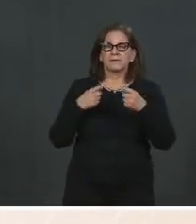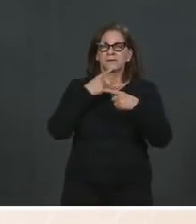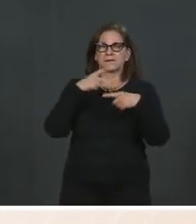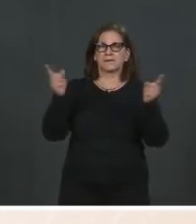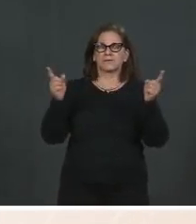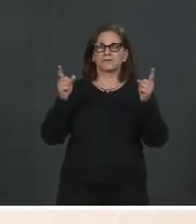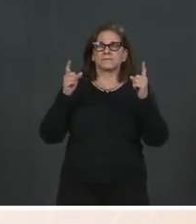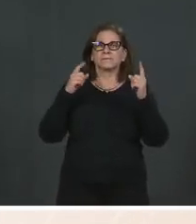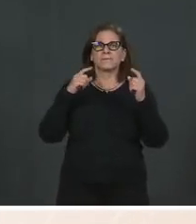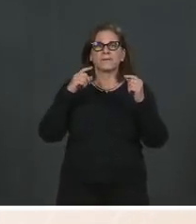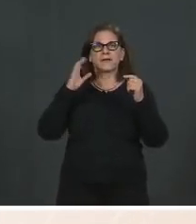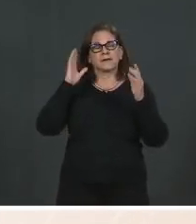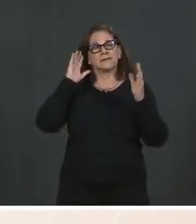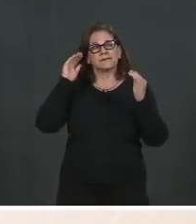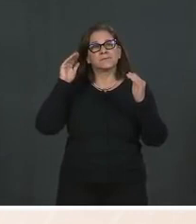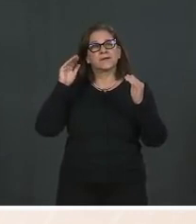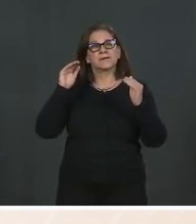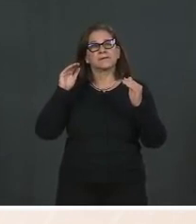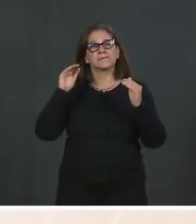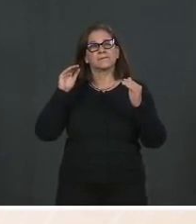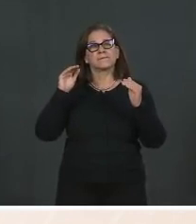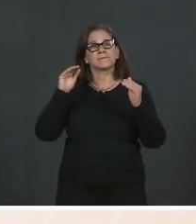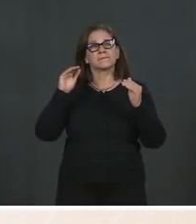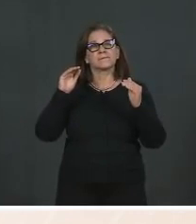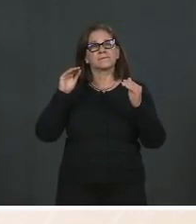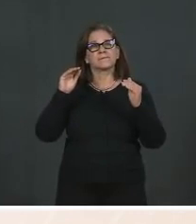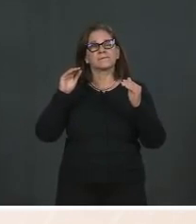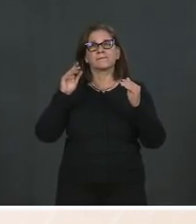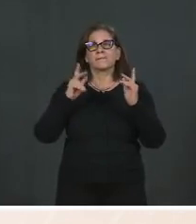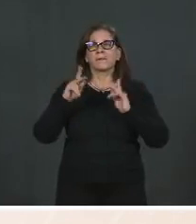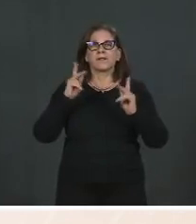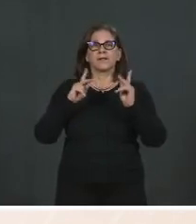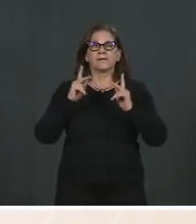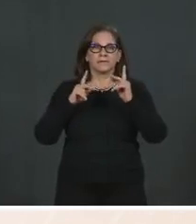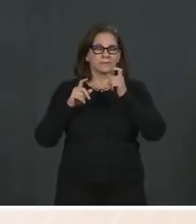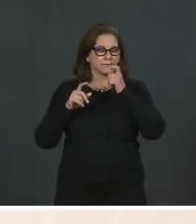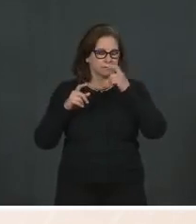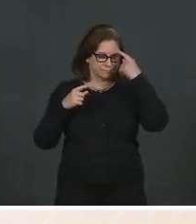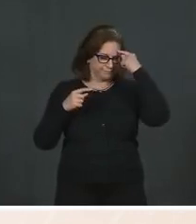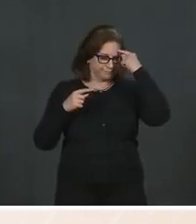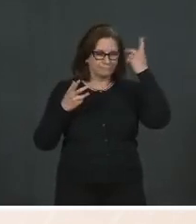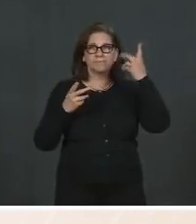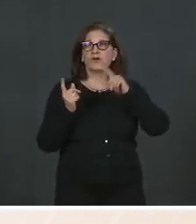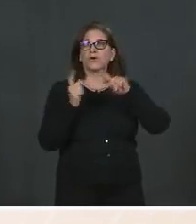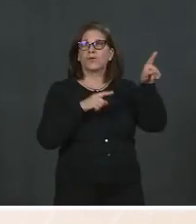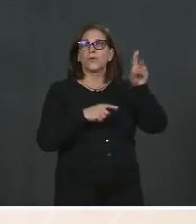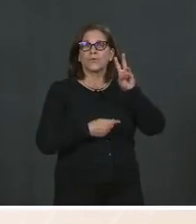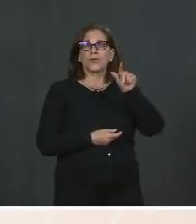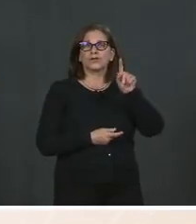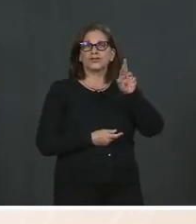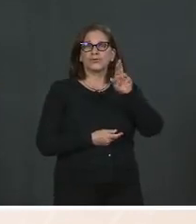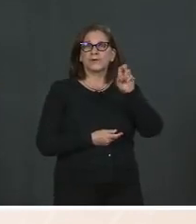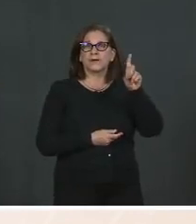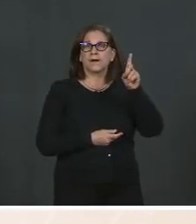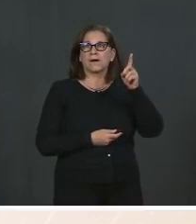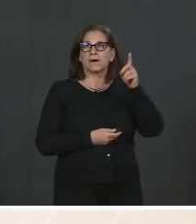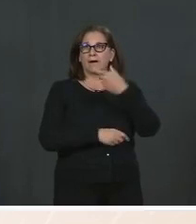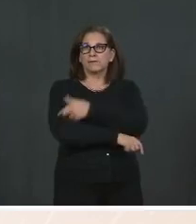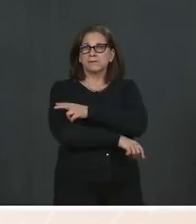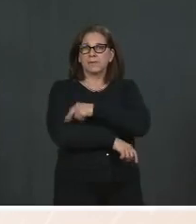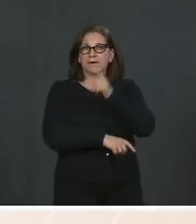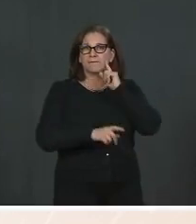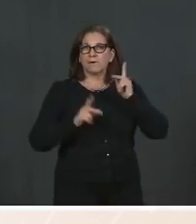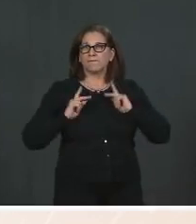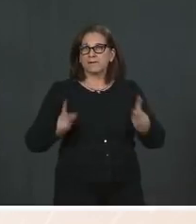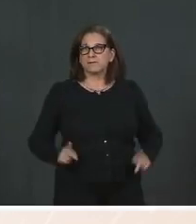Reed soon for his physical, and will he commit to releasing a comprehensive health report in the near future? Absolutely. I don't have a timeline, but absolutely we